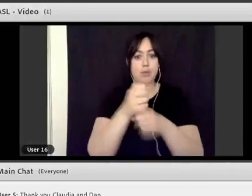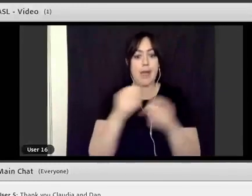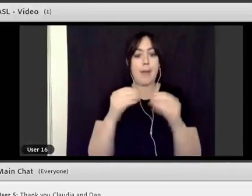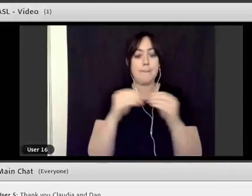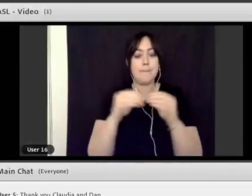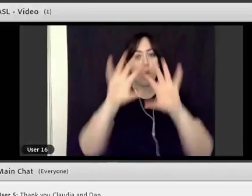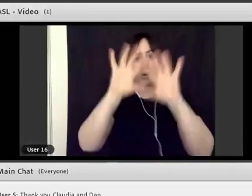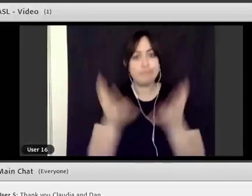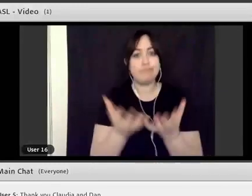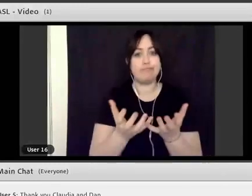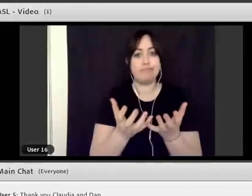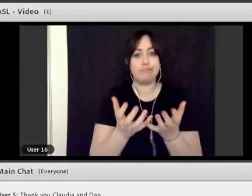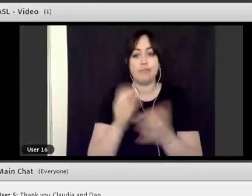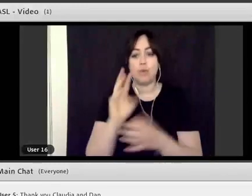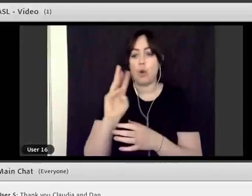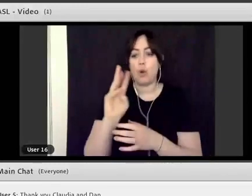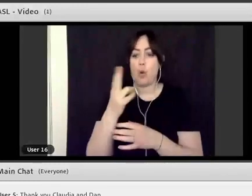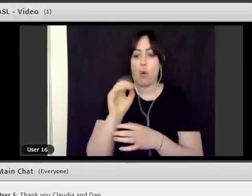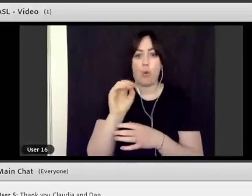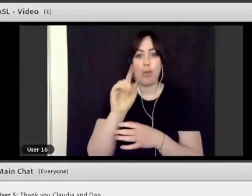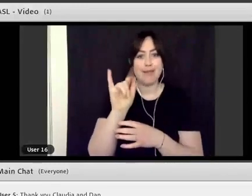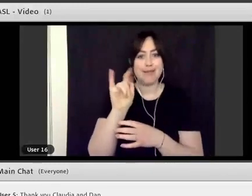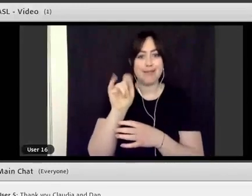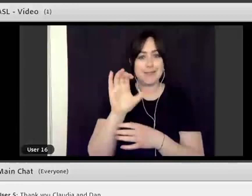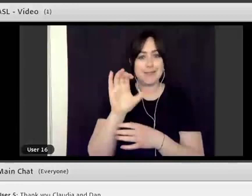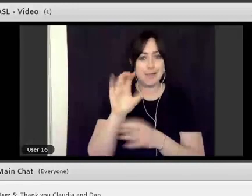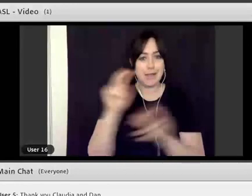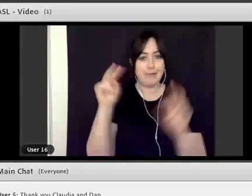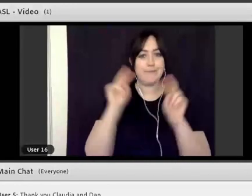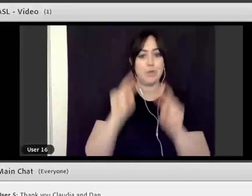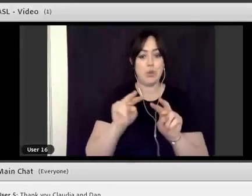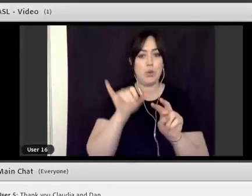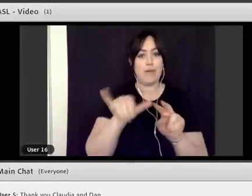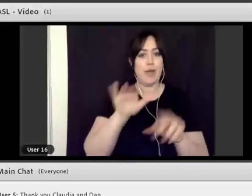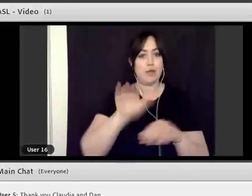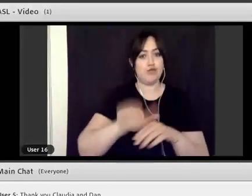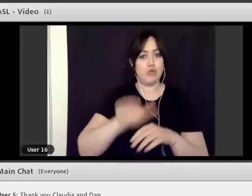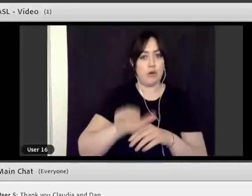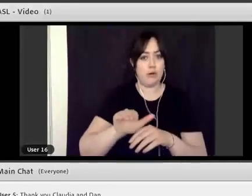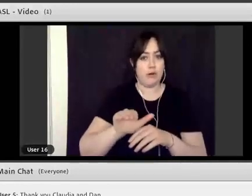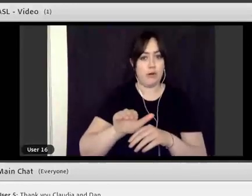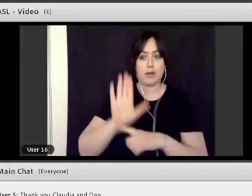child and their functional ability and the resources that are available.